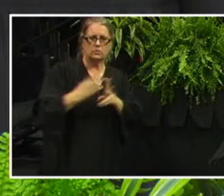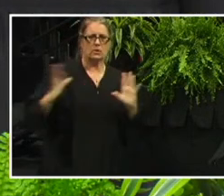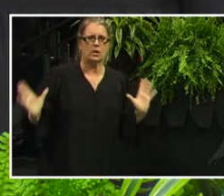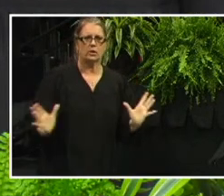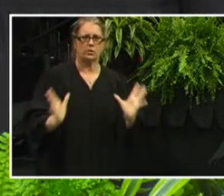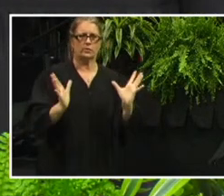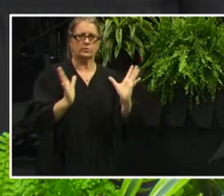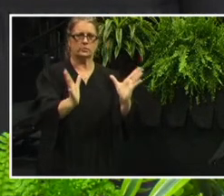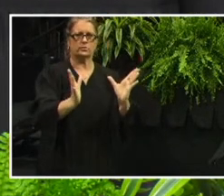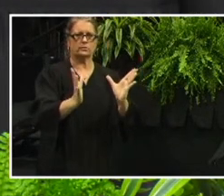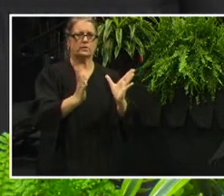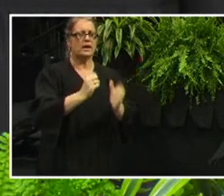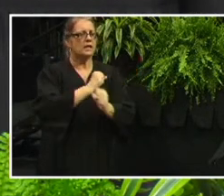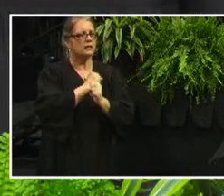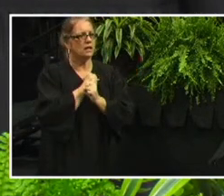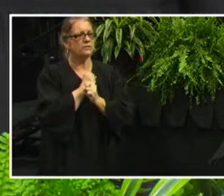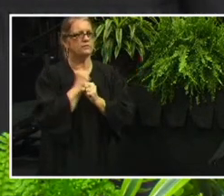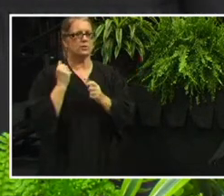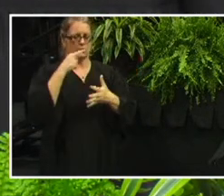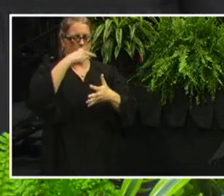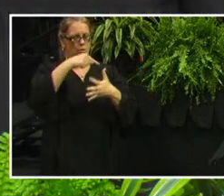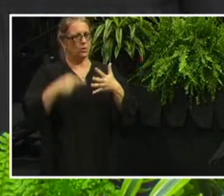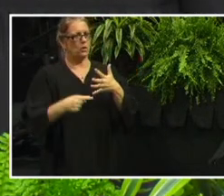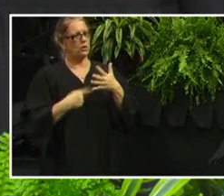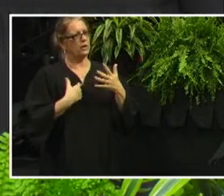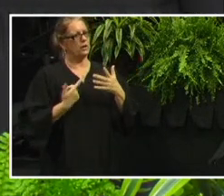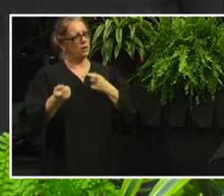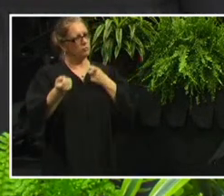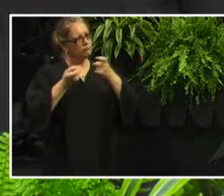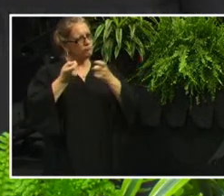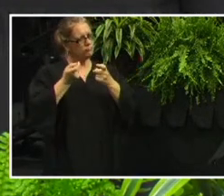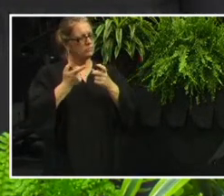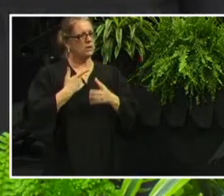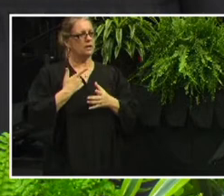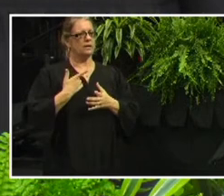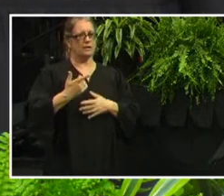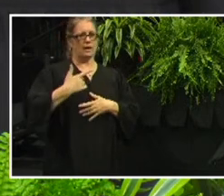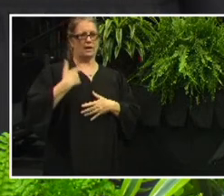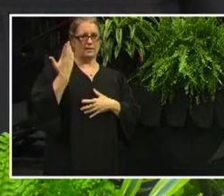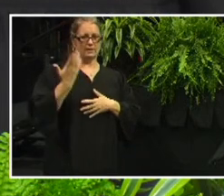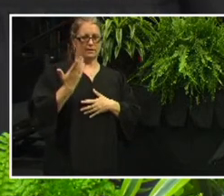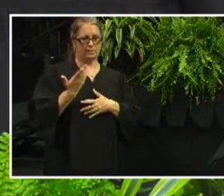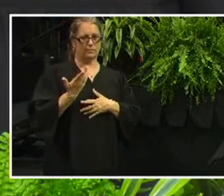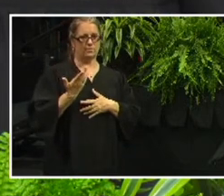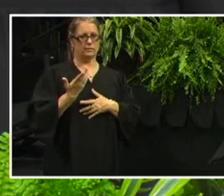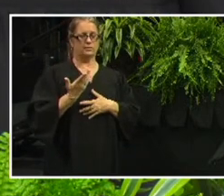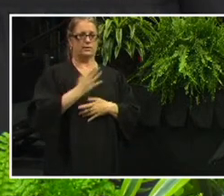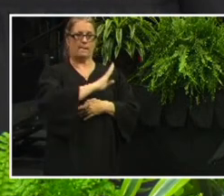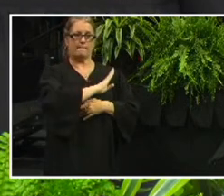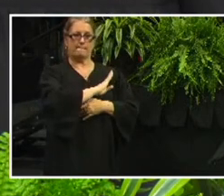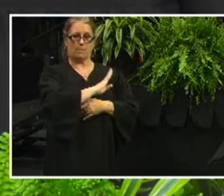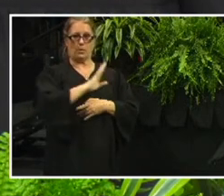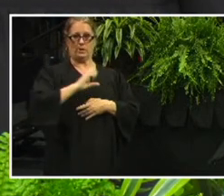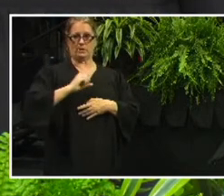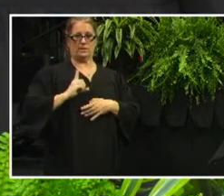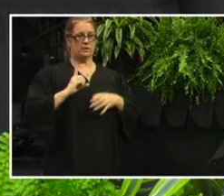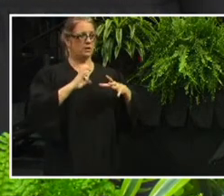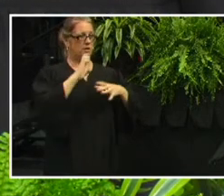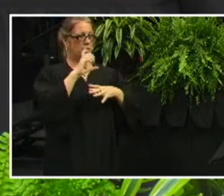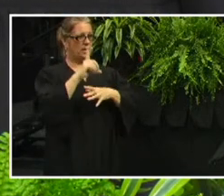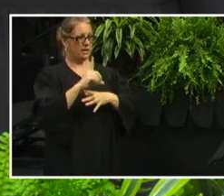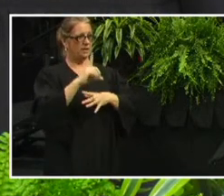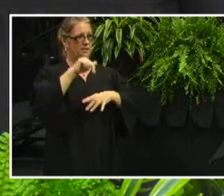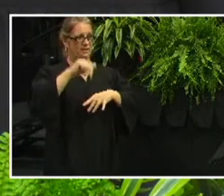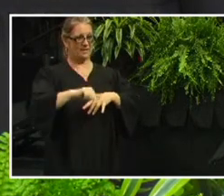encouraged, and loved all those in her charge. So on behalf of the Board of Directors of the Educate